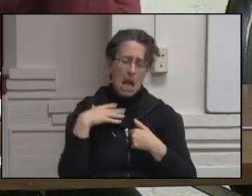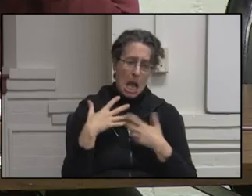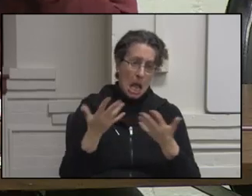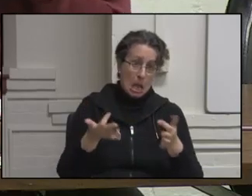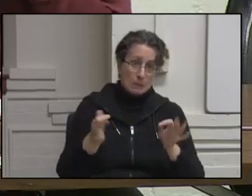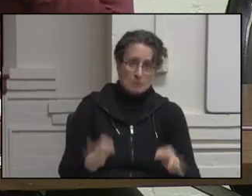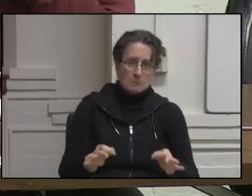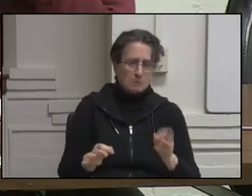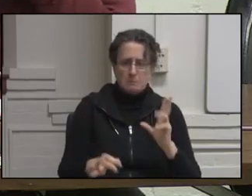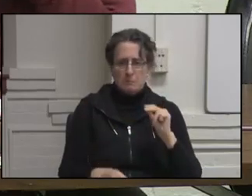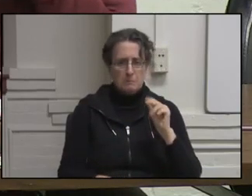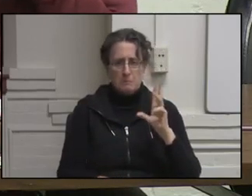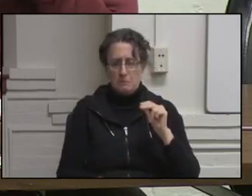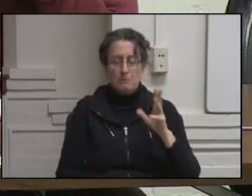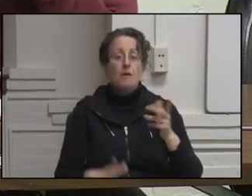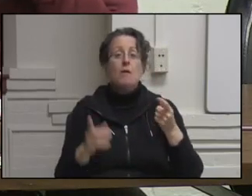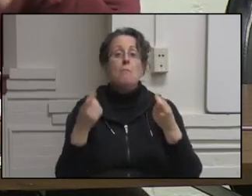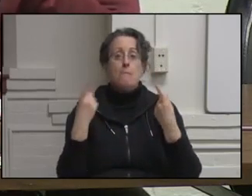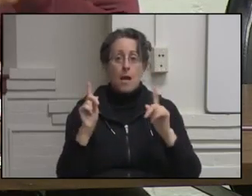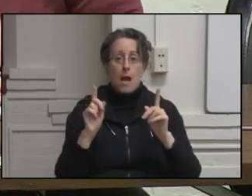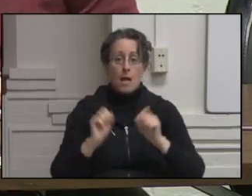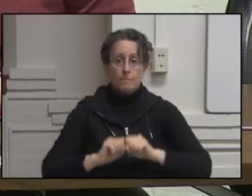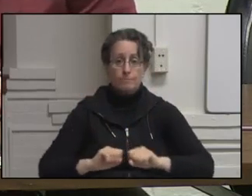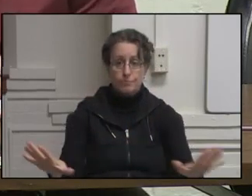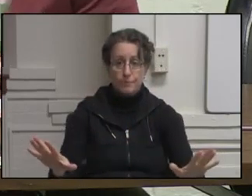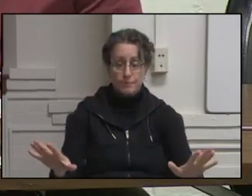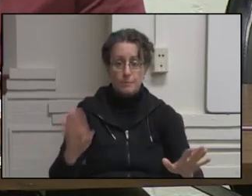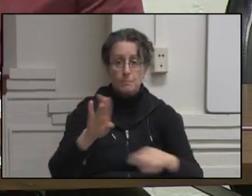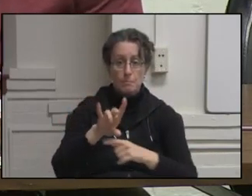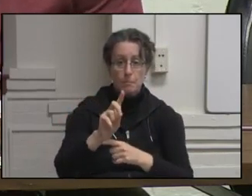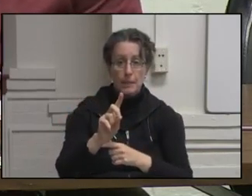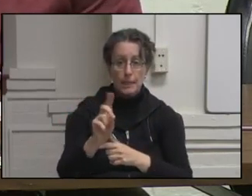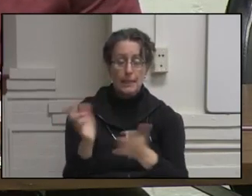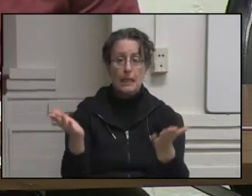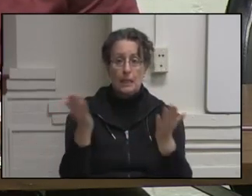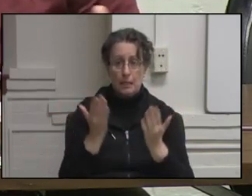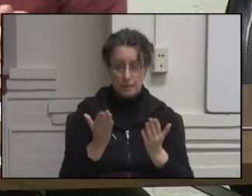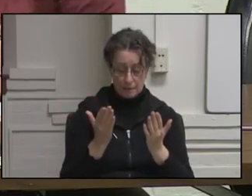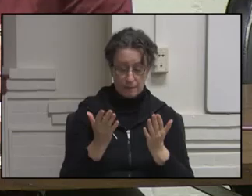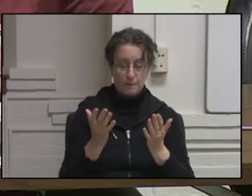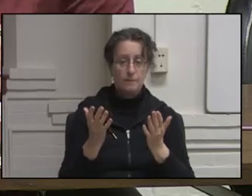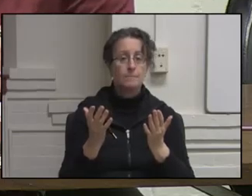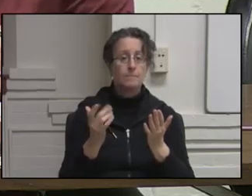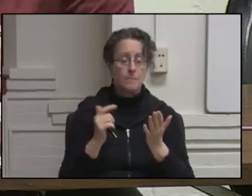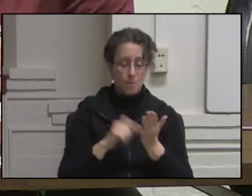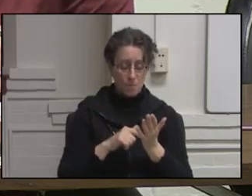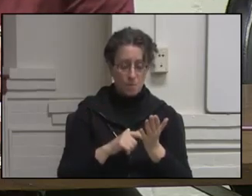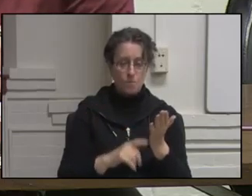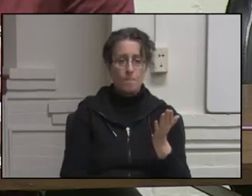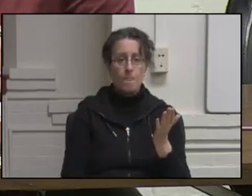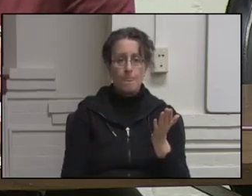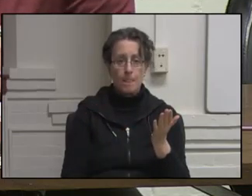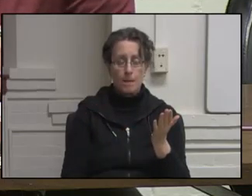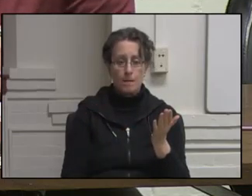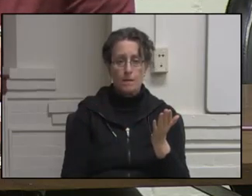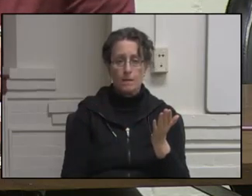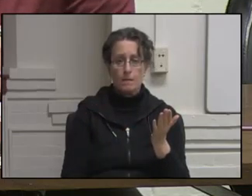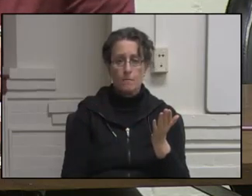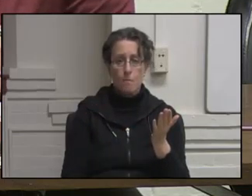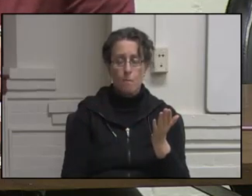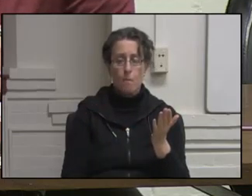sure till we put the project out to bid. And so we put the project out to bid, and